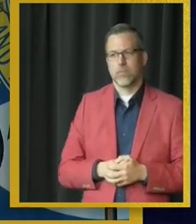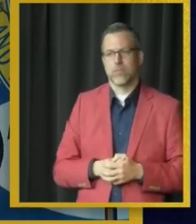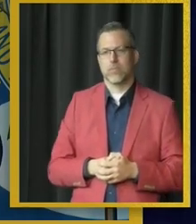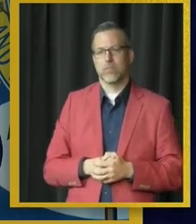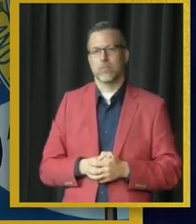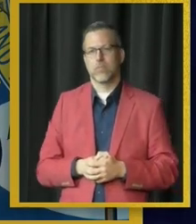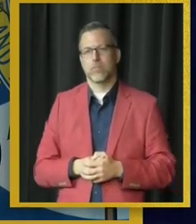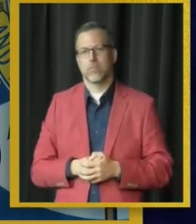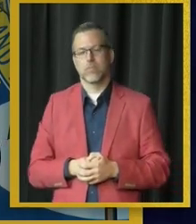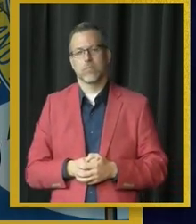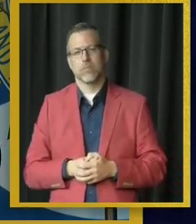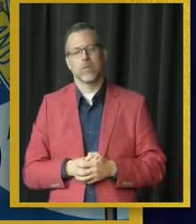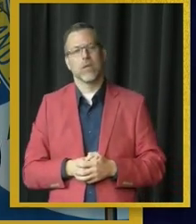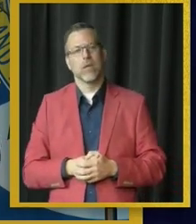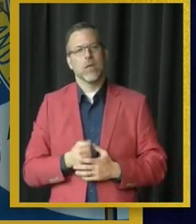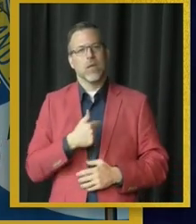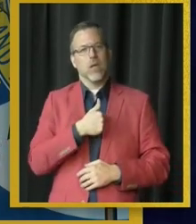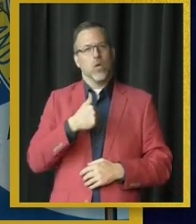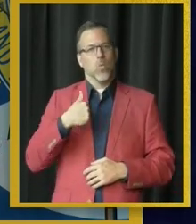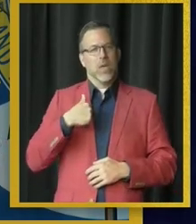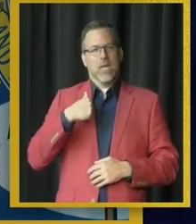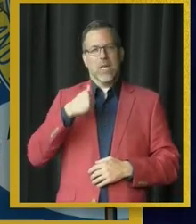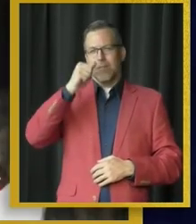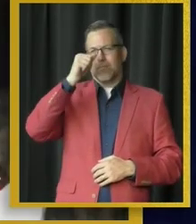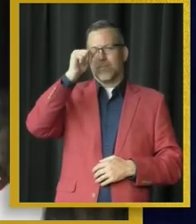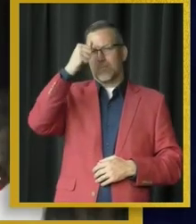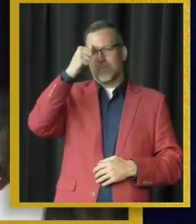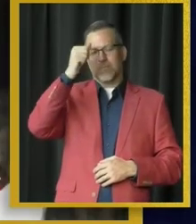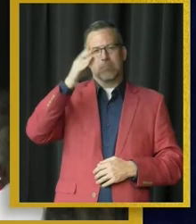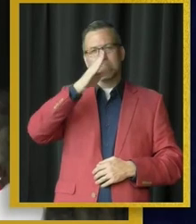We will never forget that day.